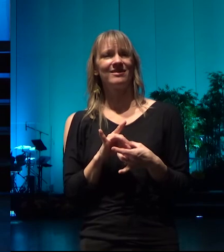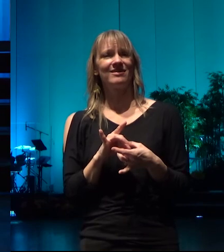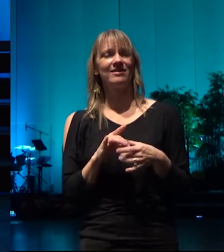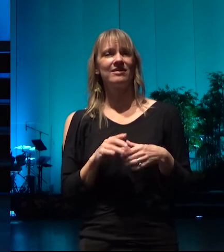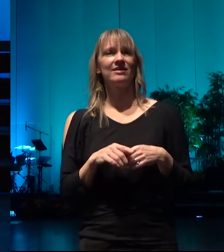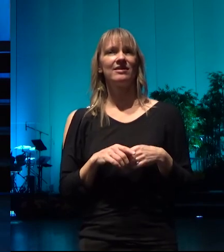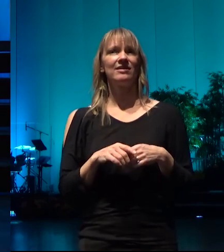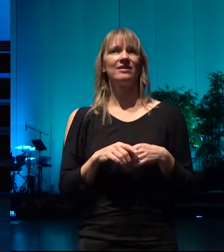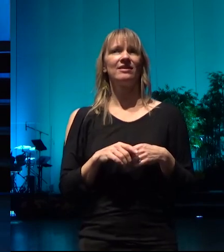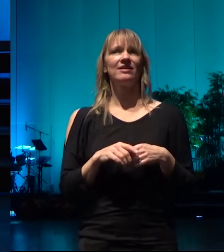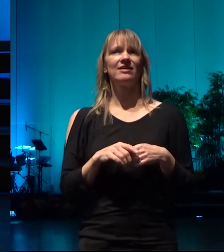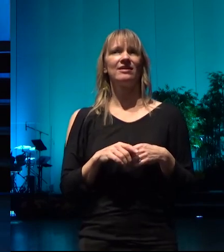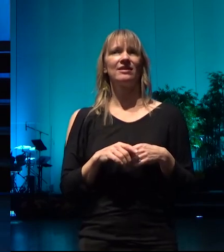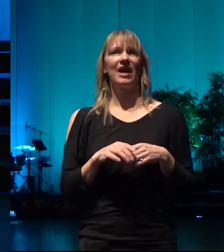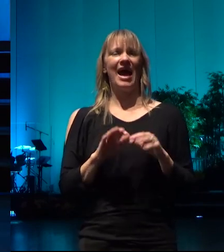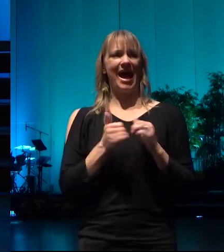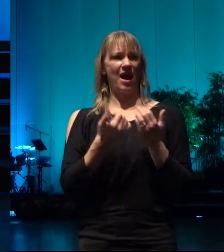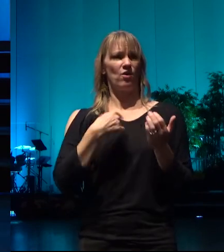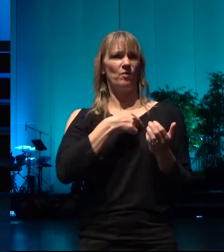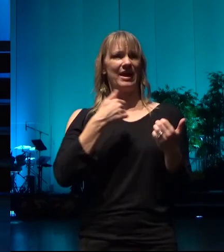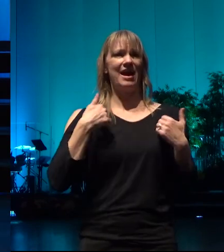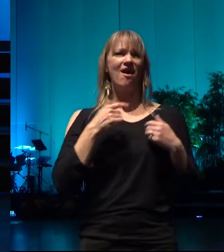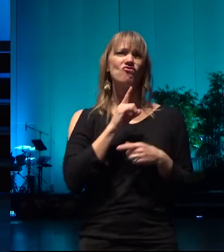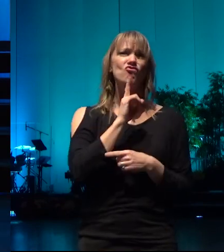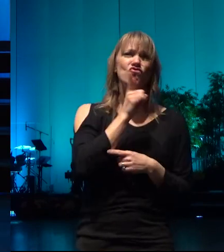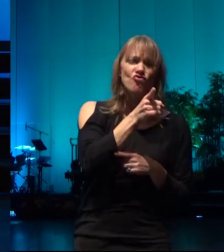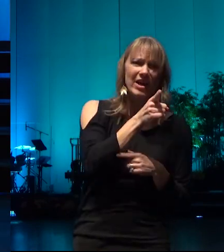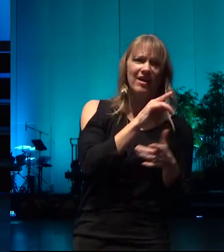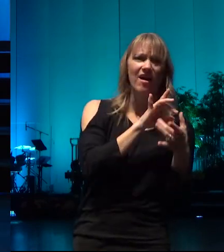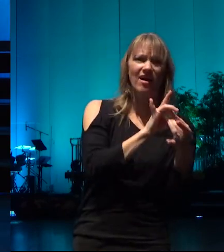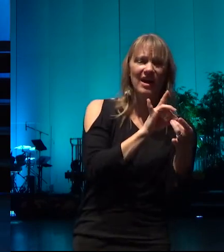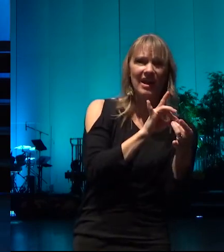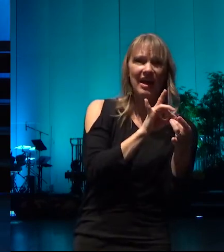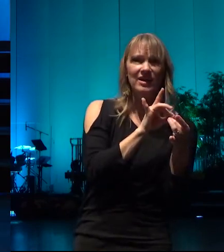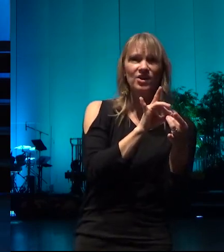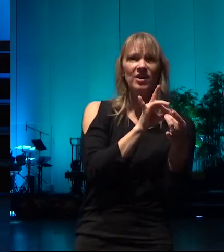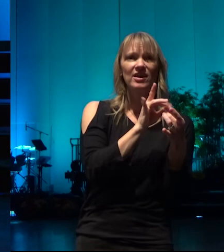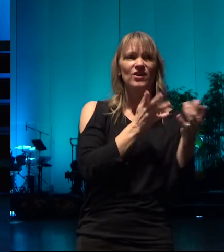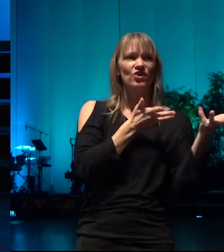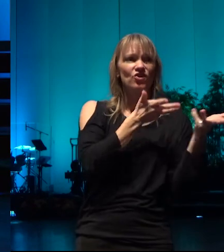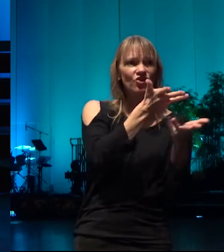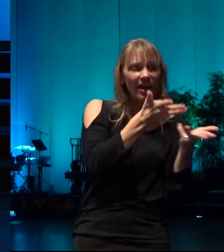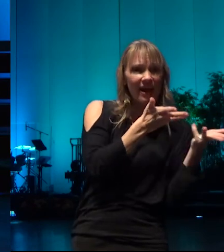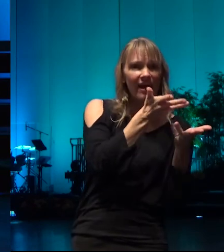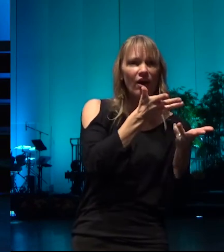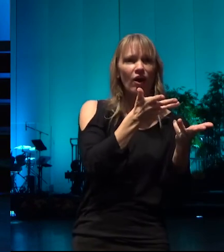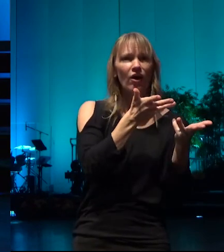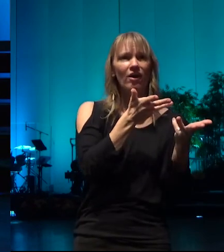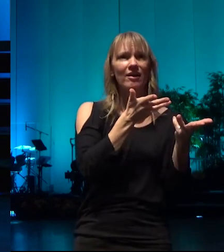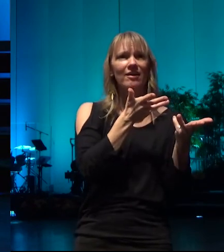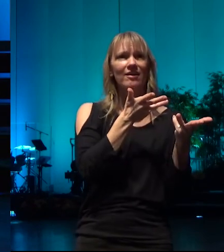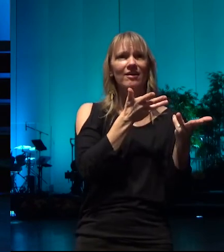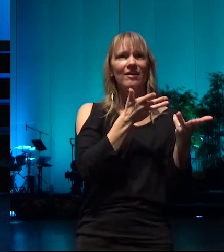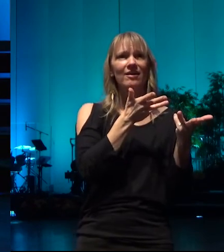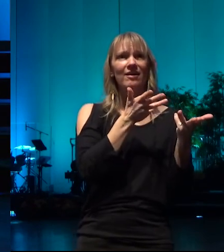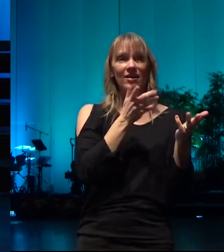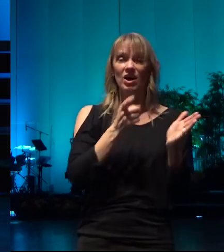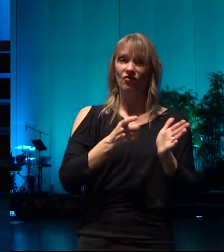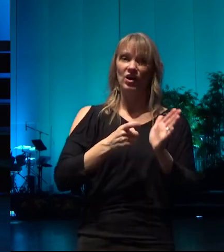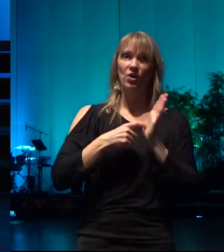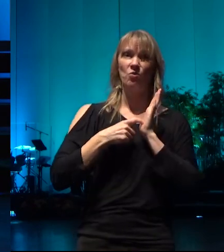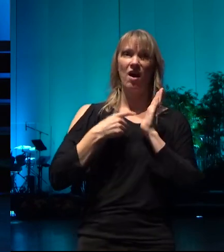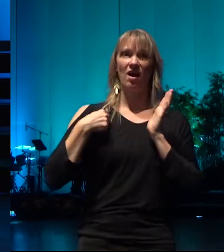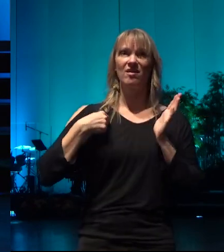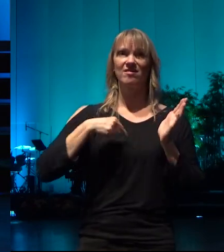we have what I'm calling real connection by sharing with people and being with people? What it